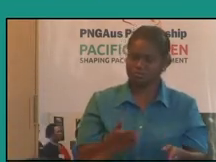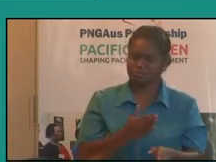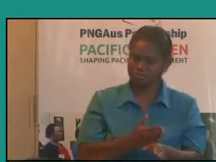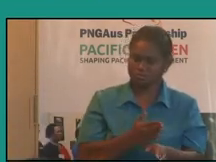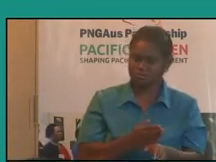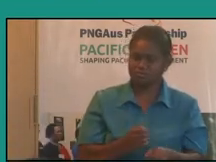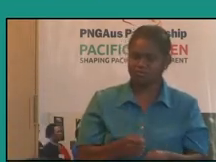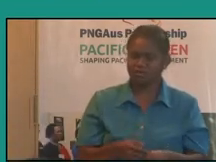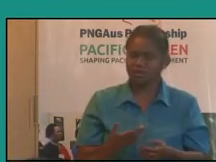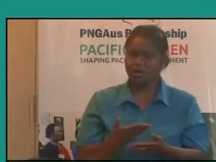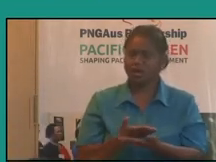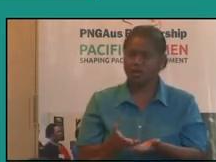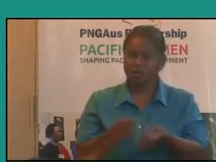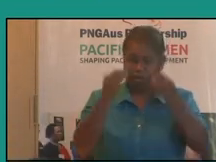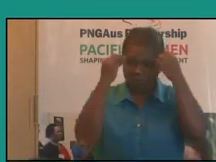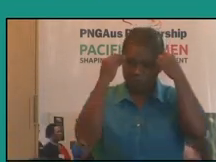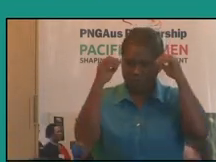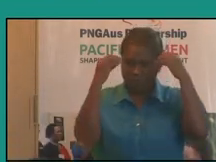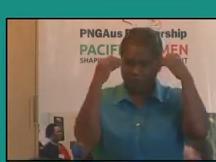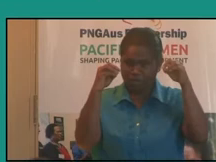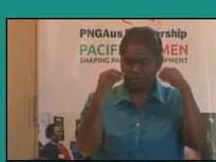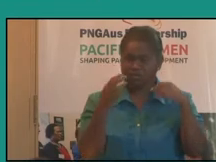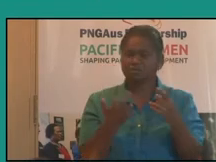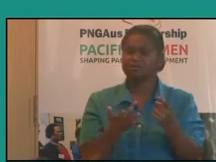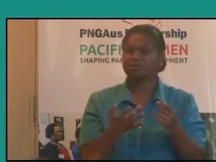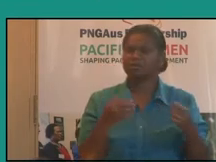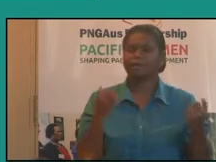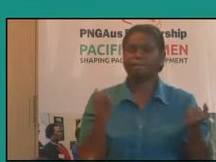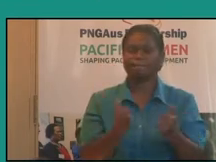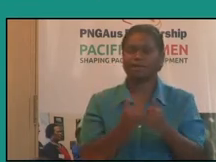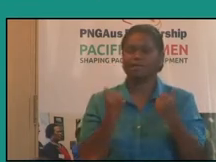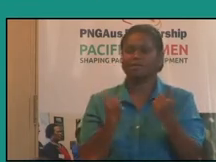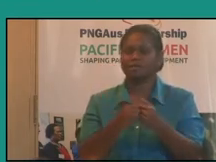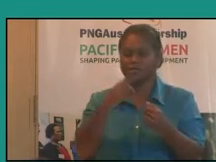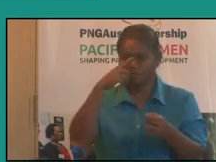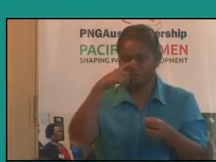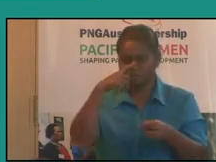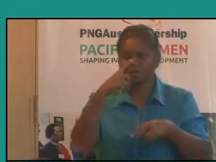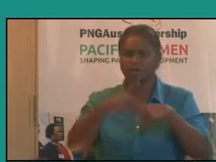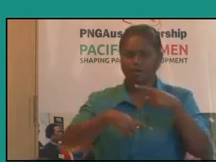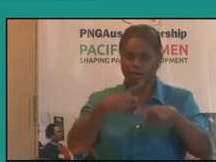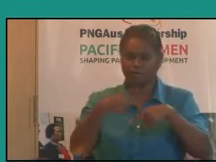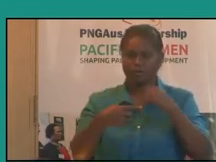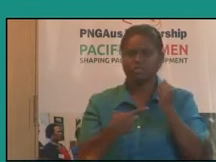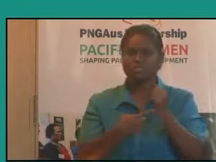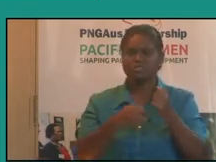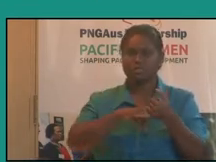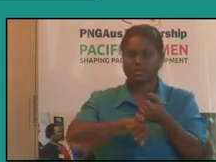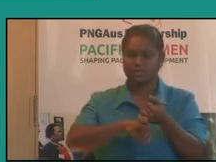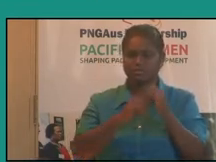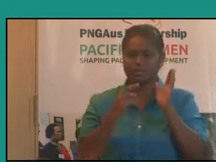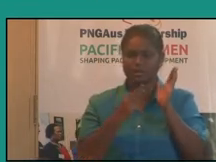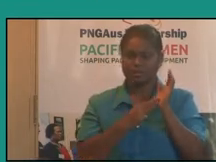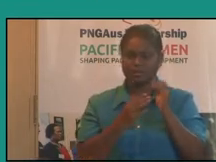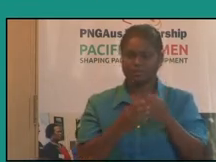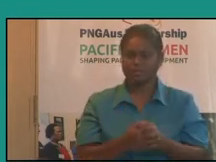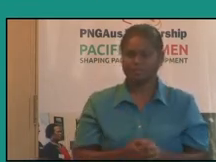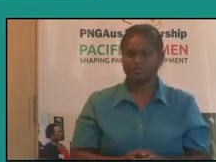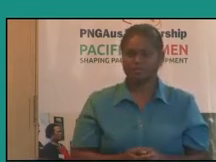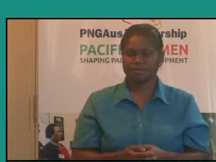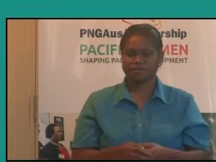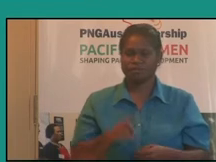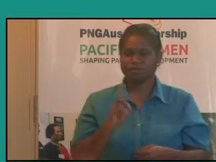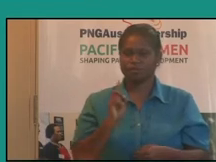at least many, many people as possible about TSM? So the strategies that we use with the